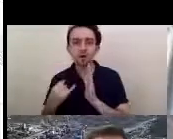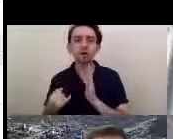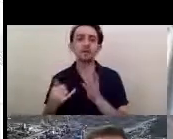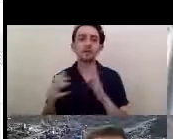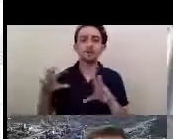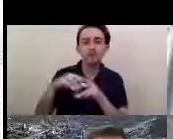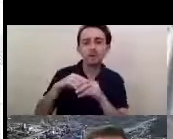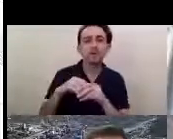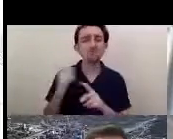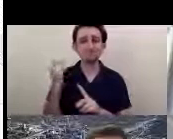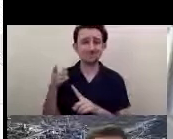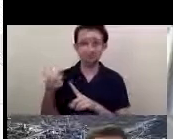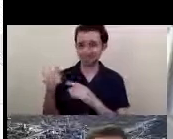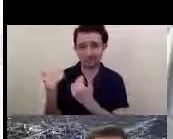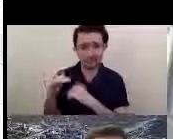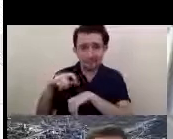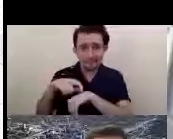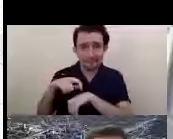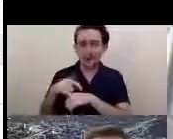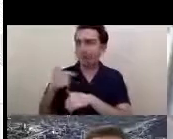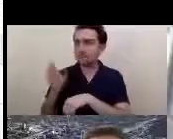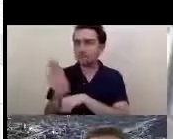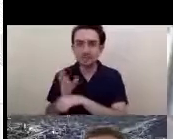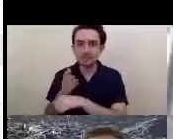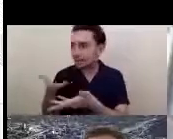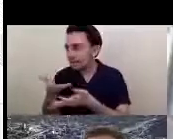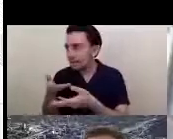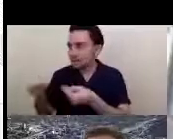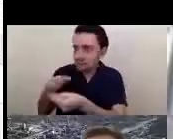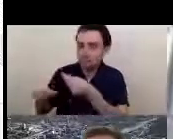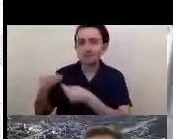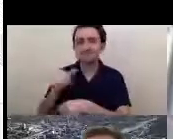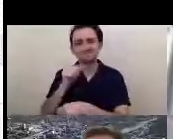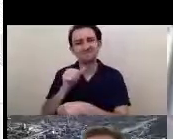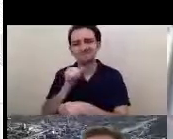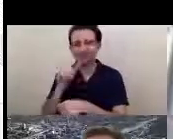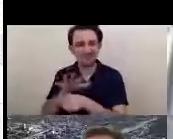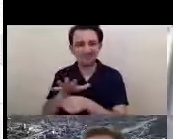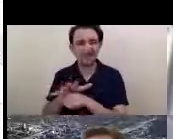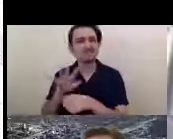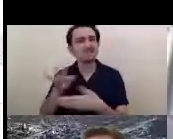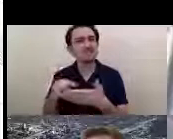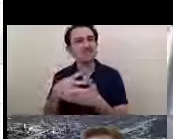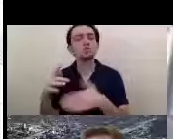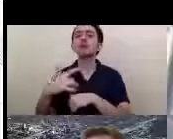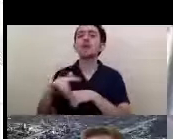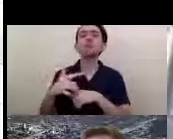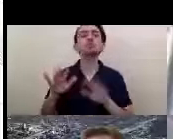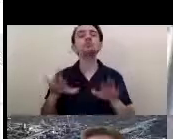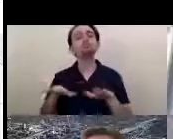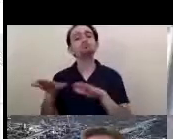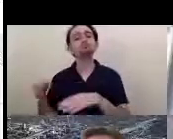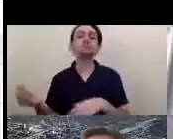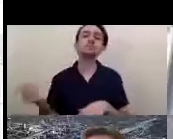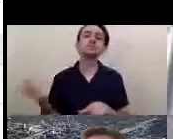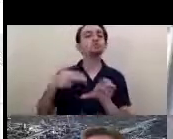engage and be heard. So I think that, being able to find a funding stream, but also a voice for those folks is critically